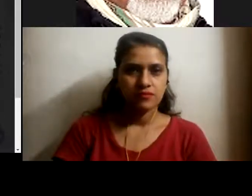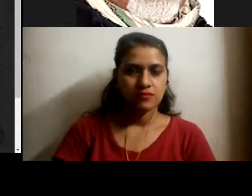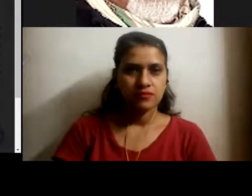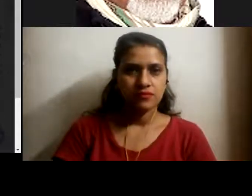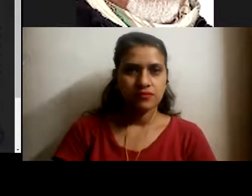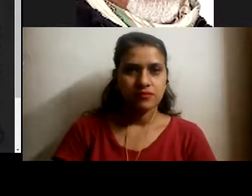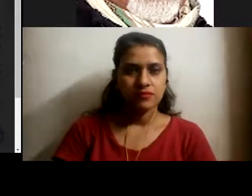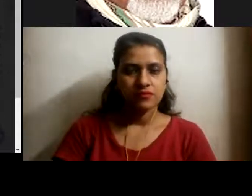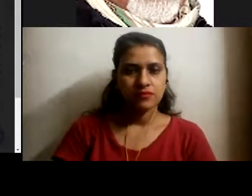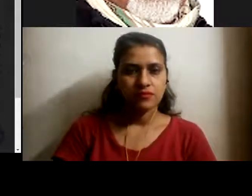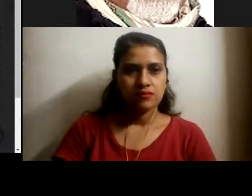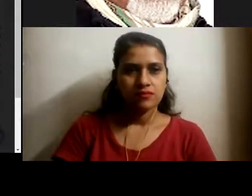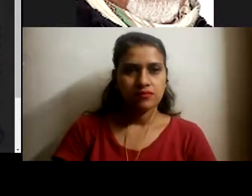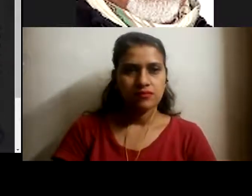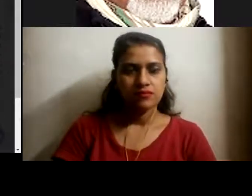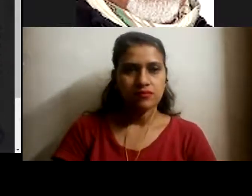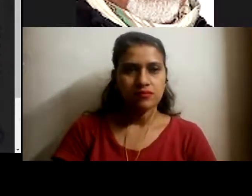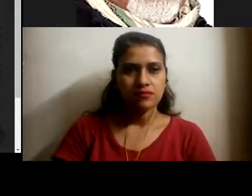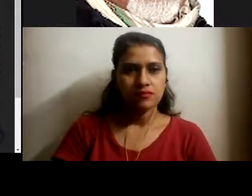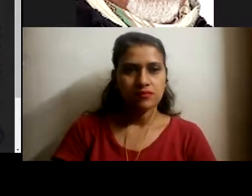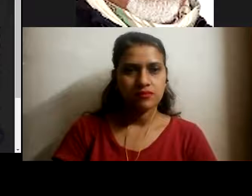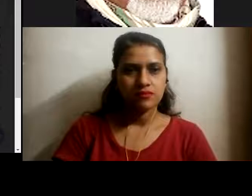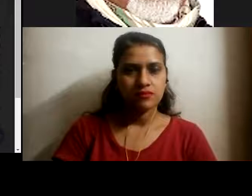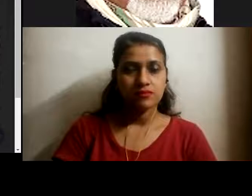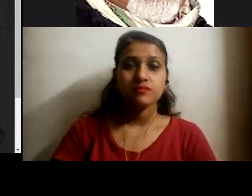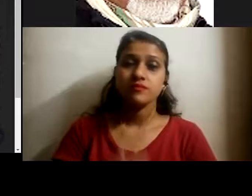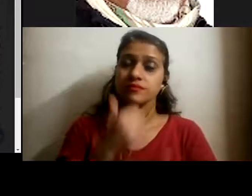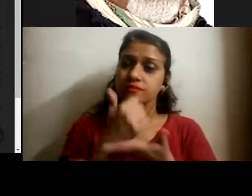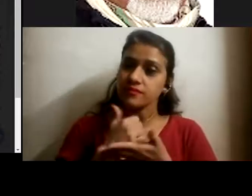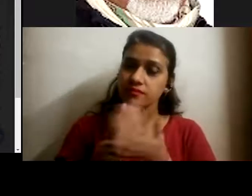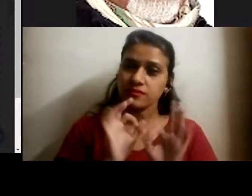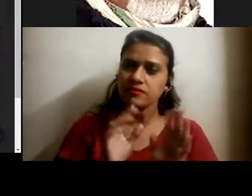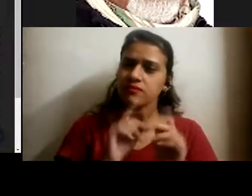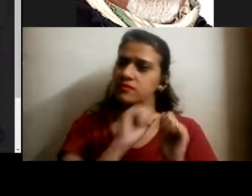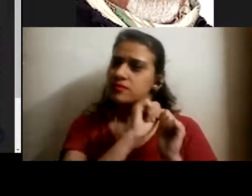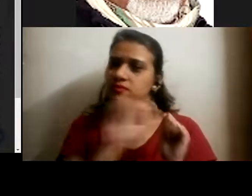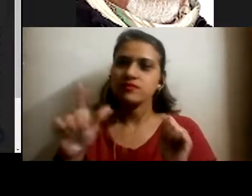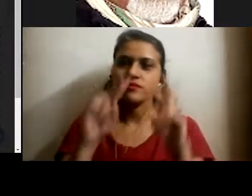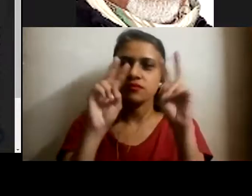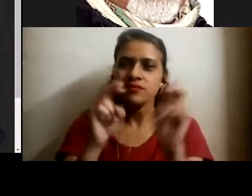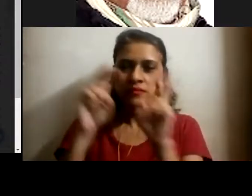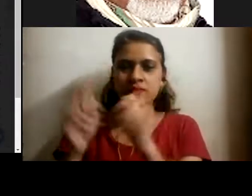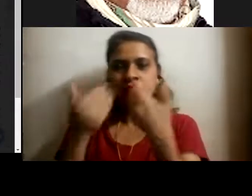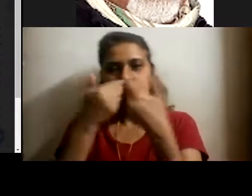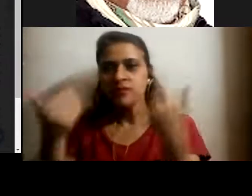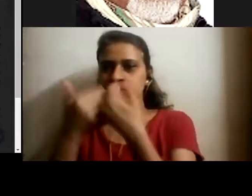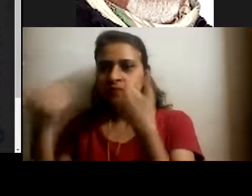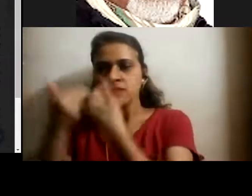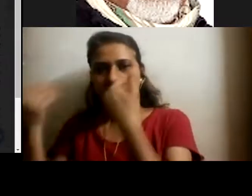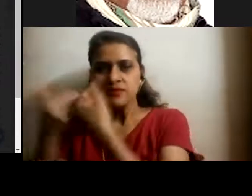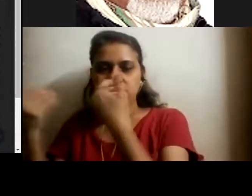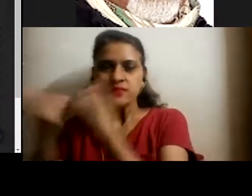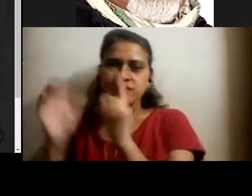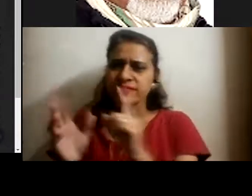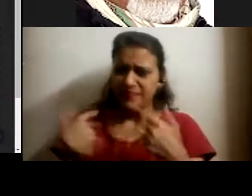are provided, they are curated and they're provided under each topic separately. You need here, you have to go and